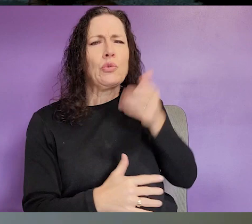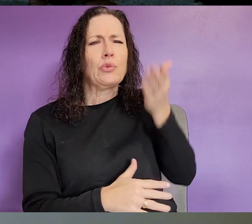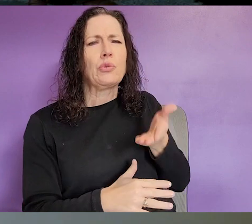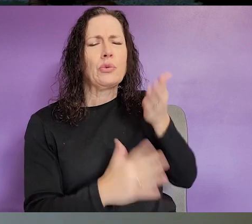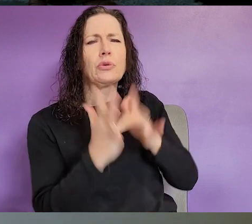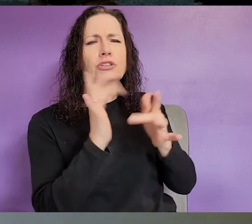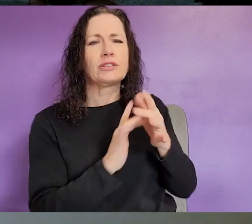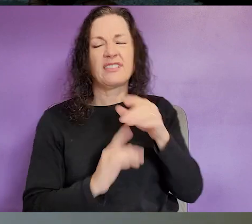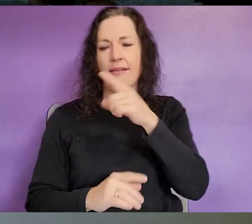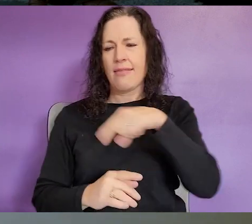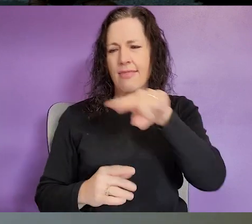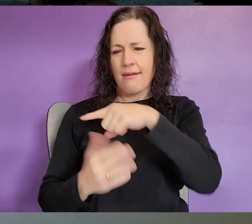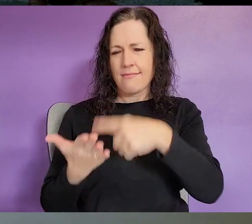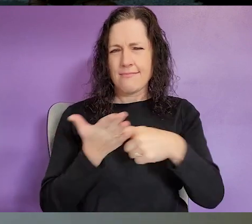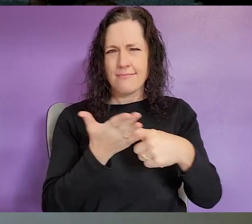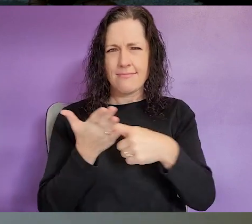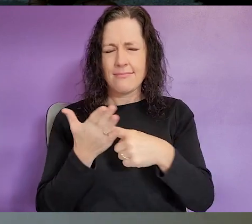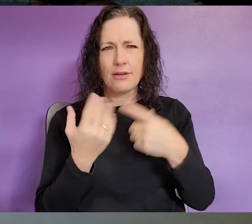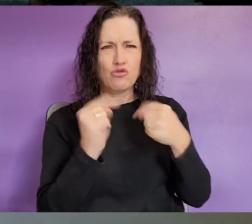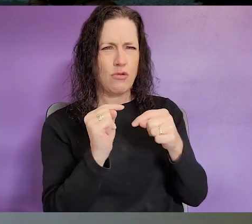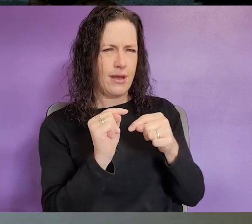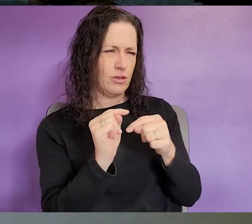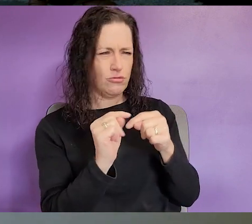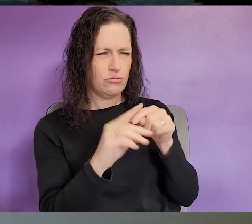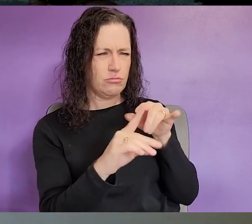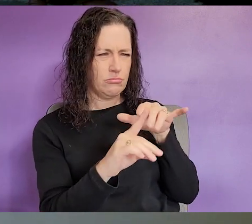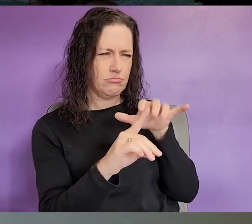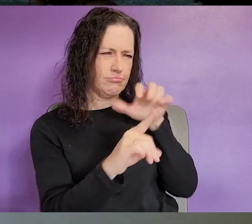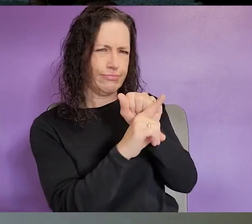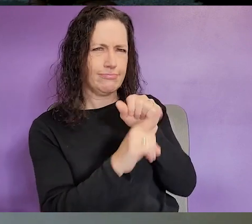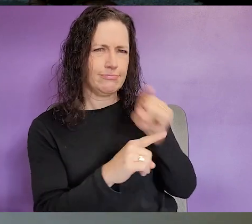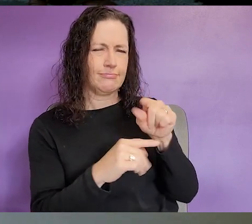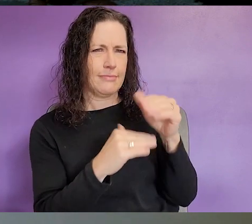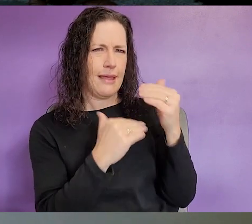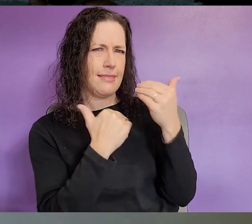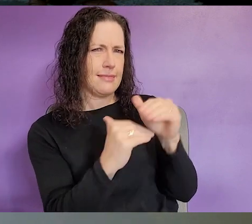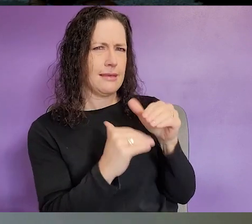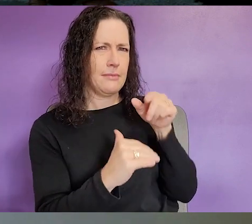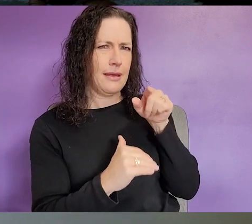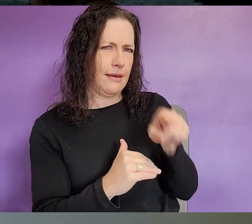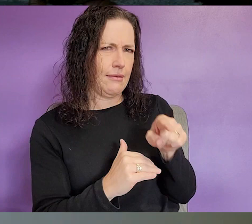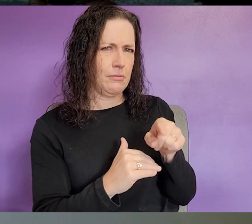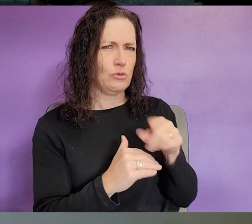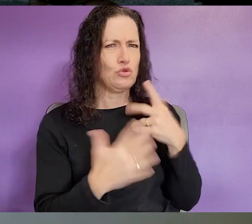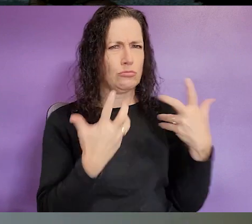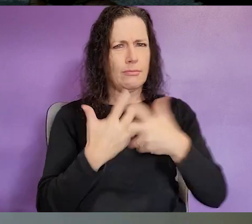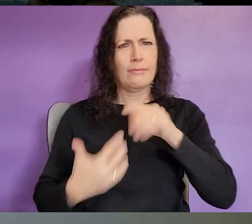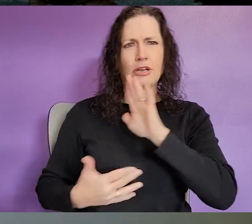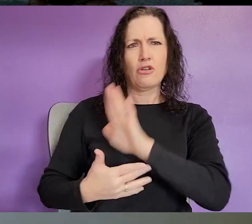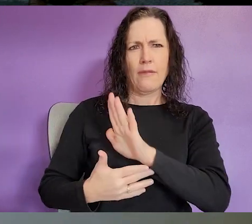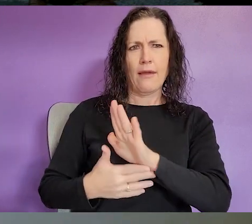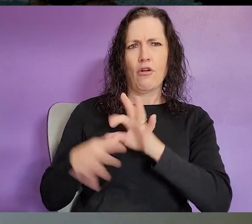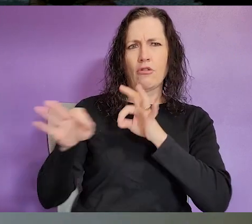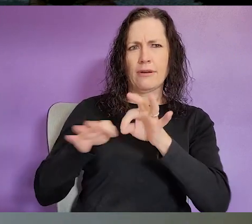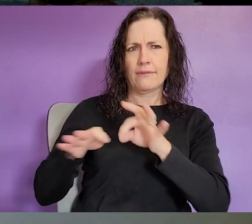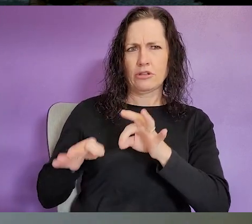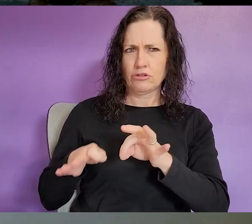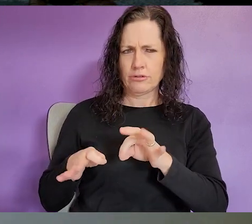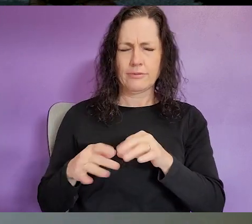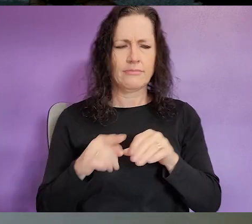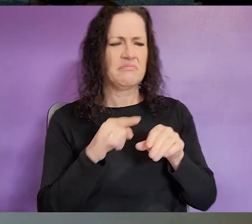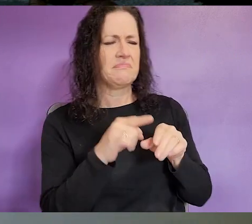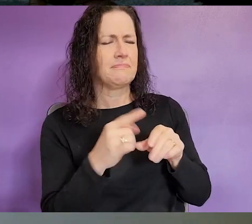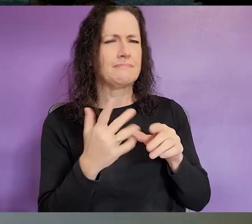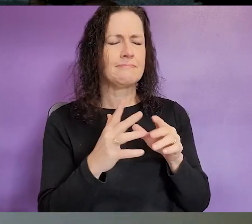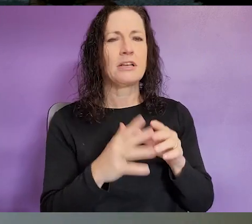Who are you? They're trying to confine him to their definition of him.